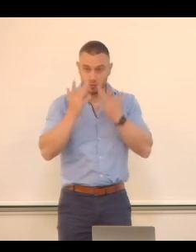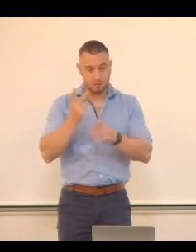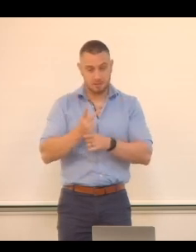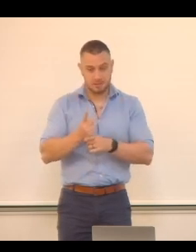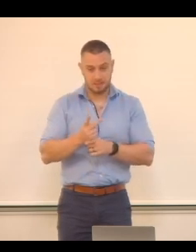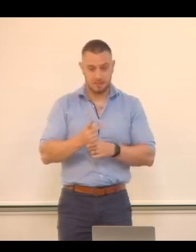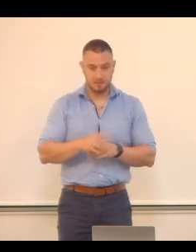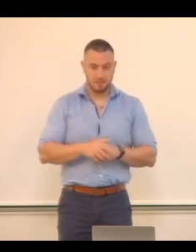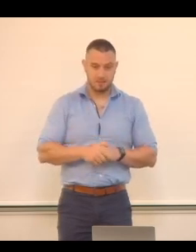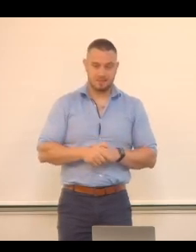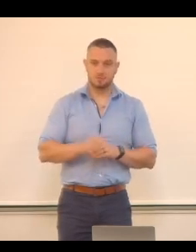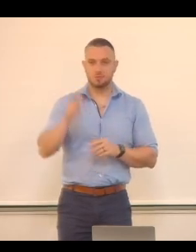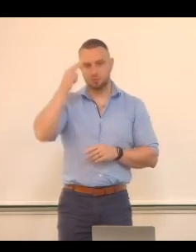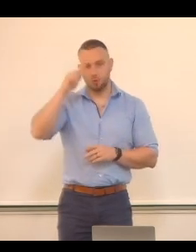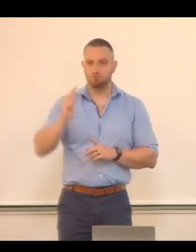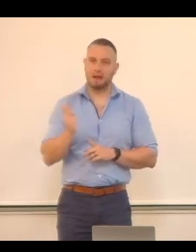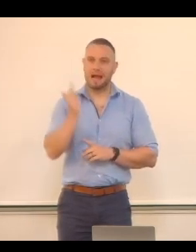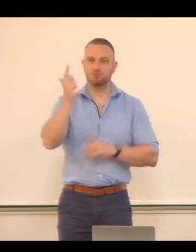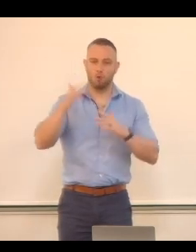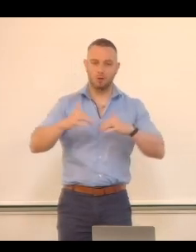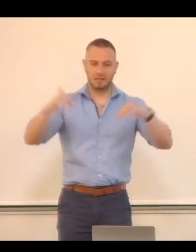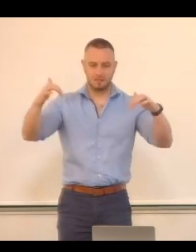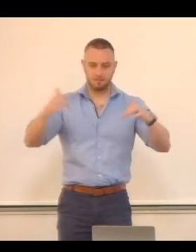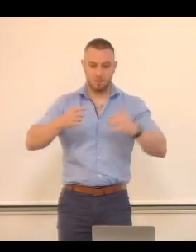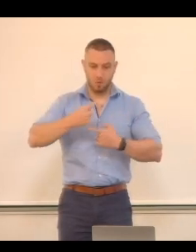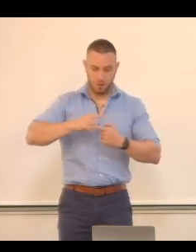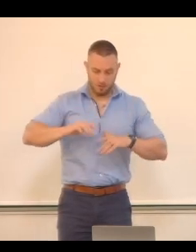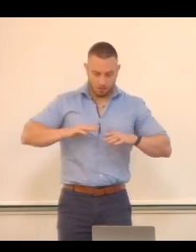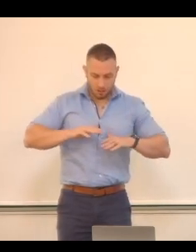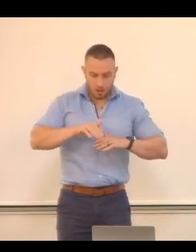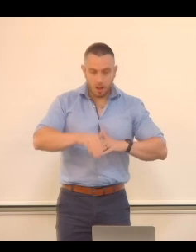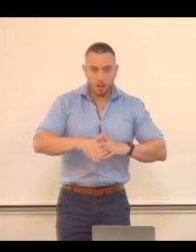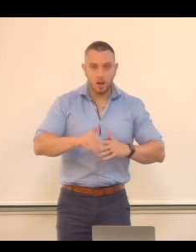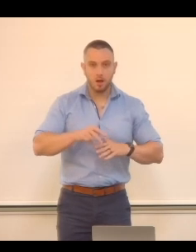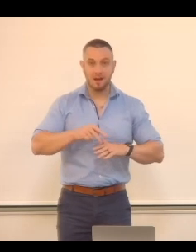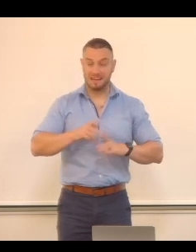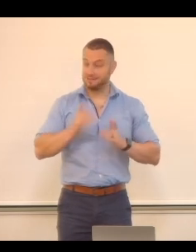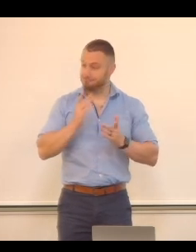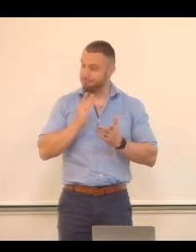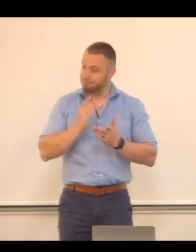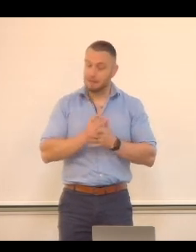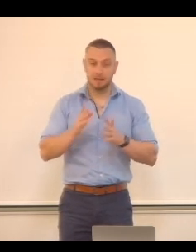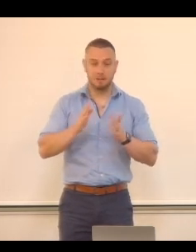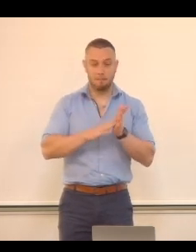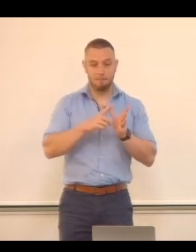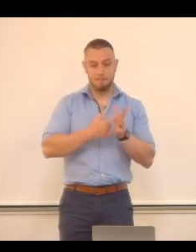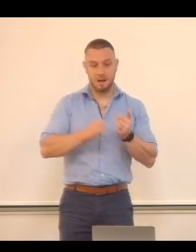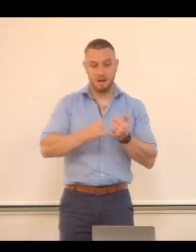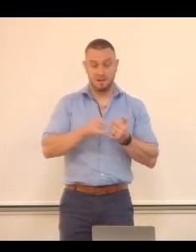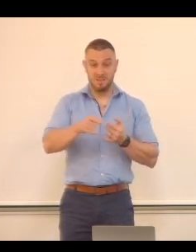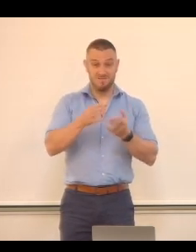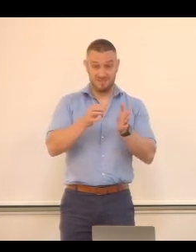is Astronaut Canyon. So we're standing on the lip of a canyon. It just looks just like Mars. If you remove the water down the